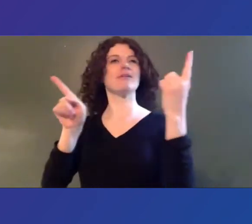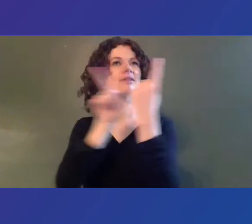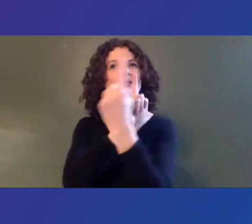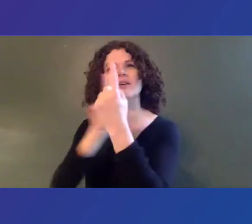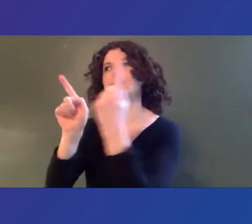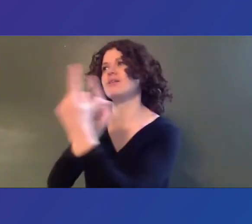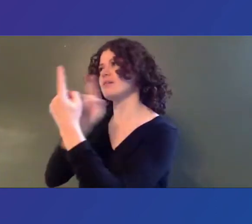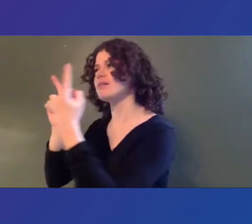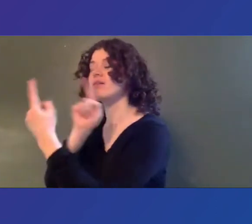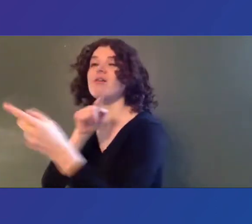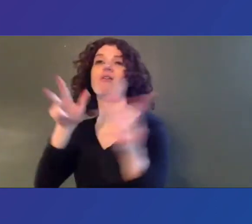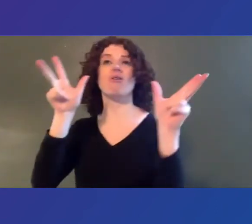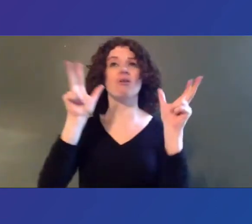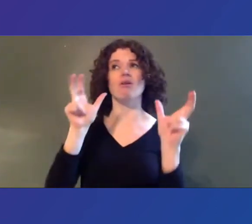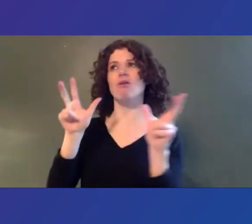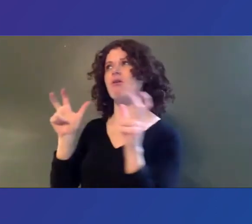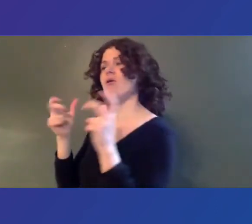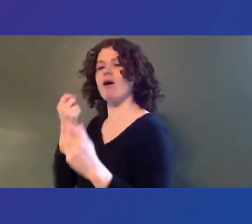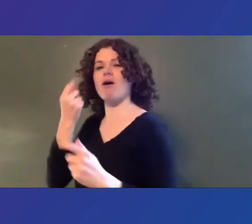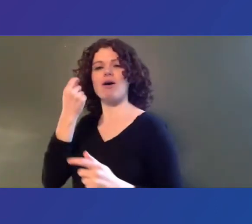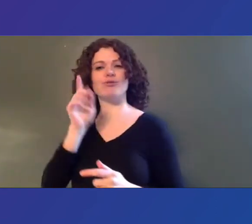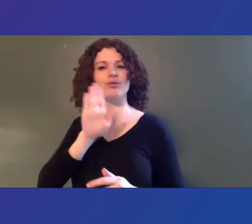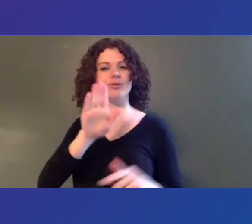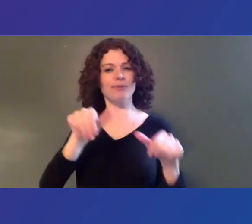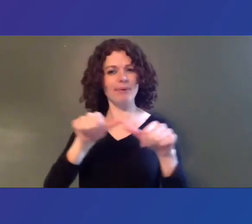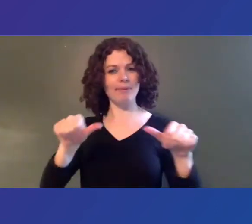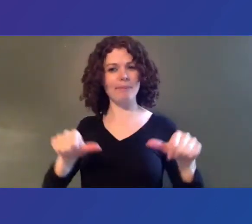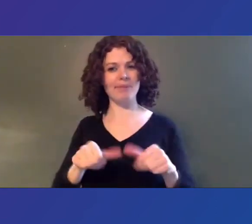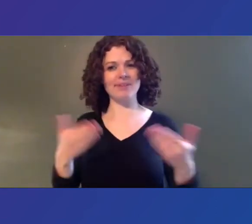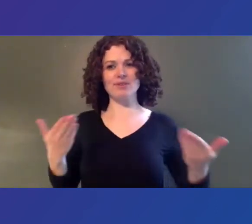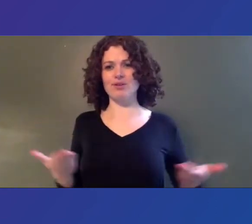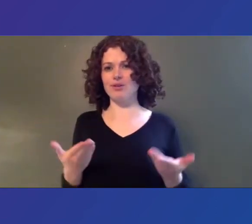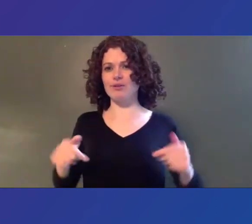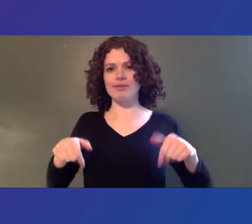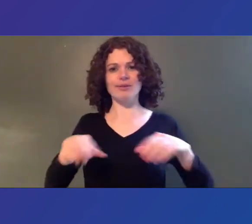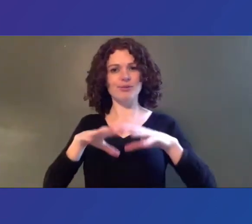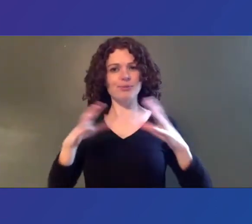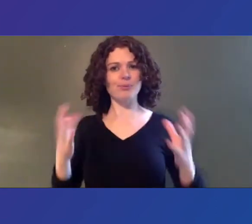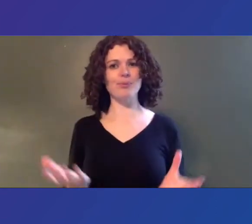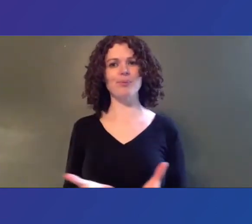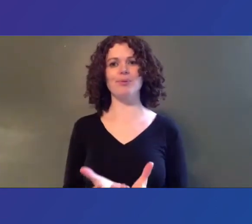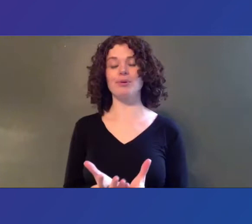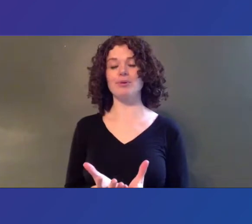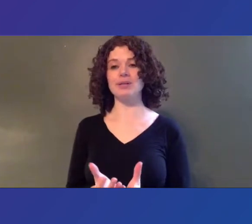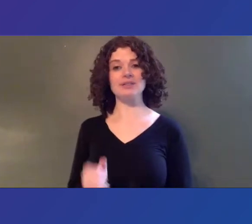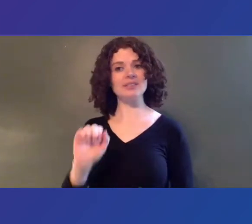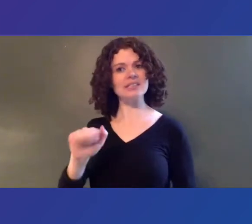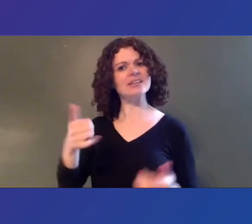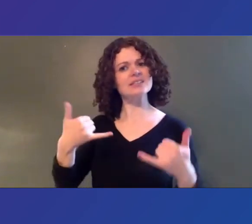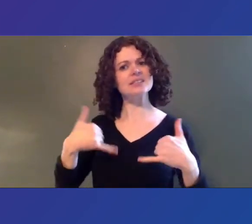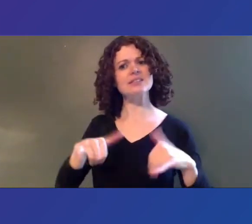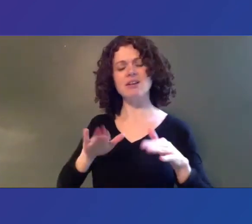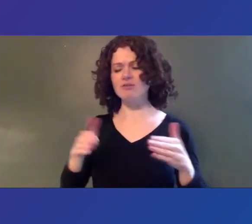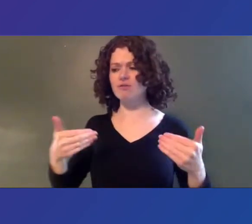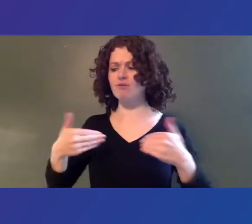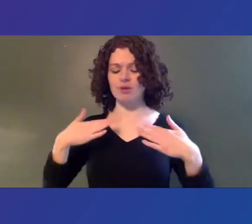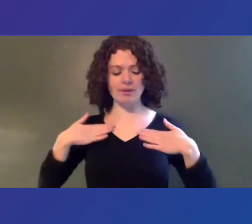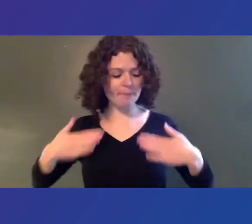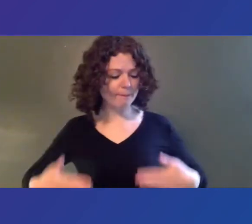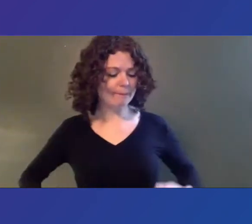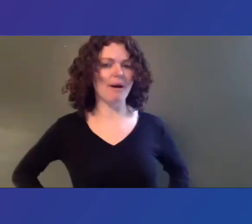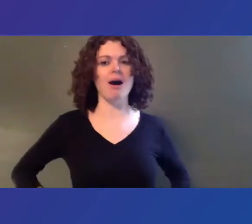your place in the world in a different way. And I mean, yes, you still have the focus on your body and